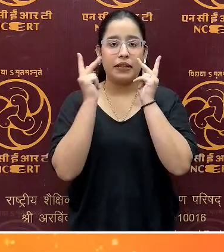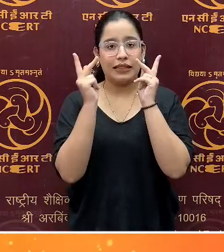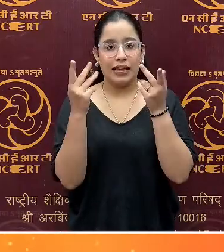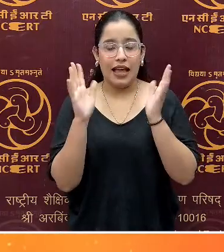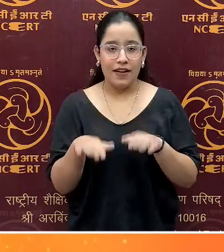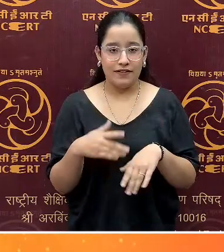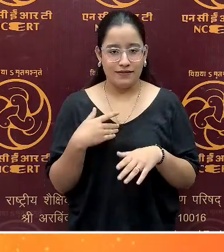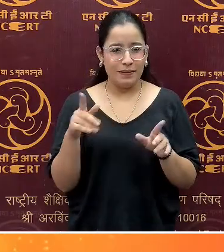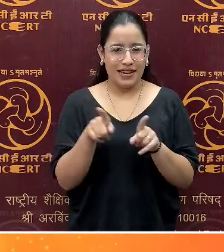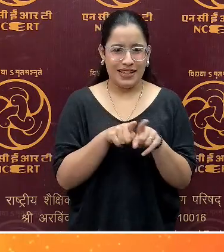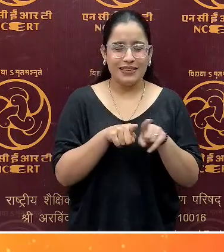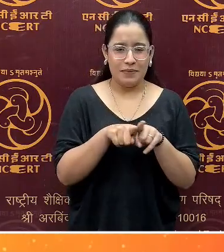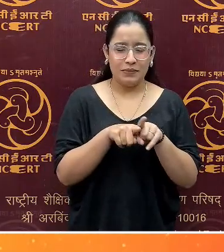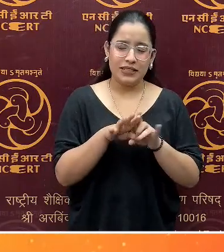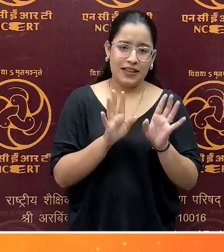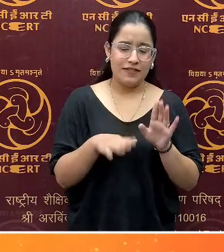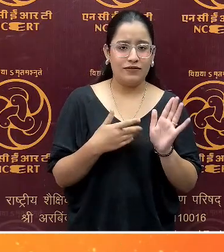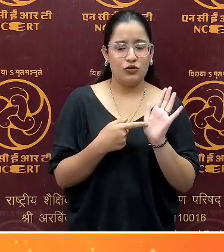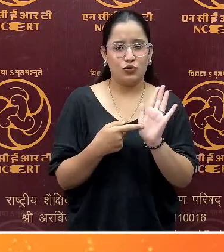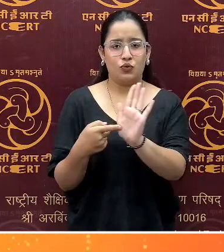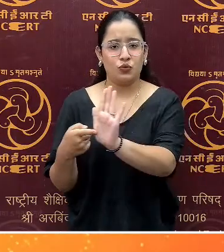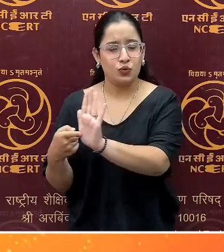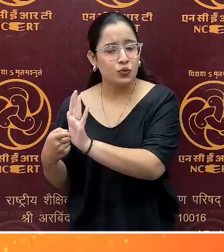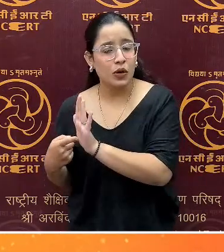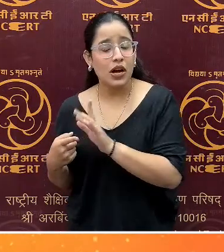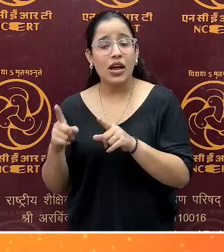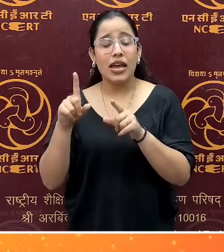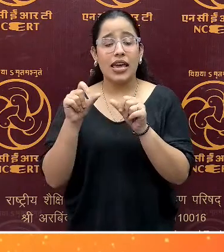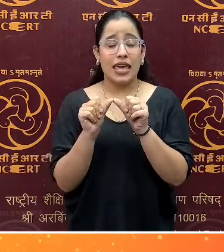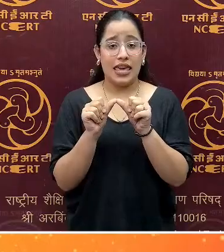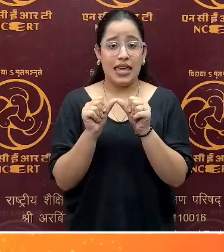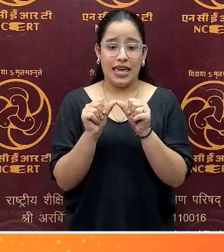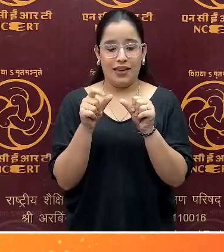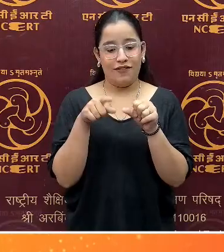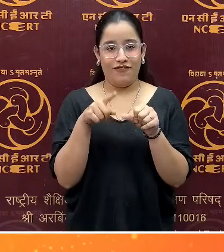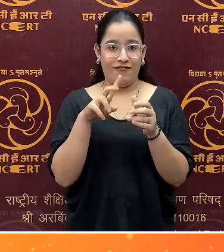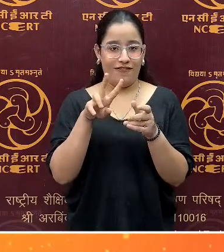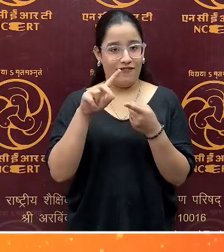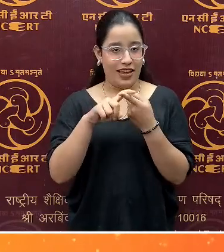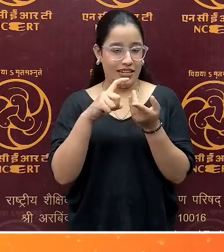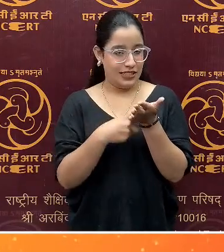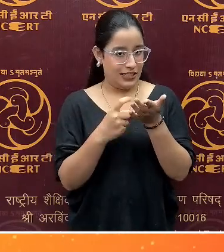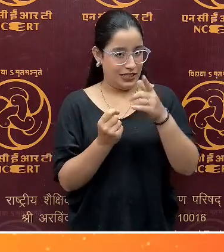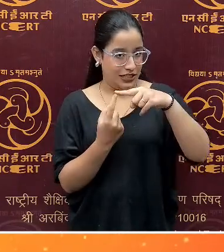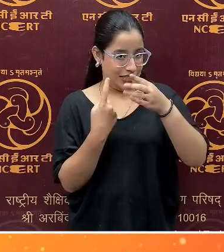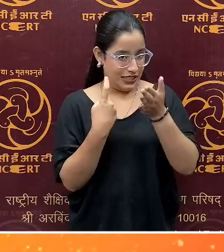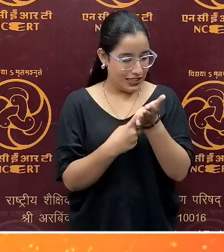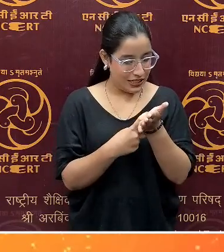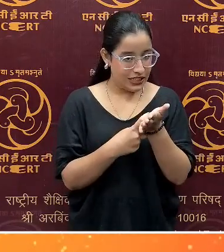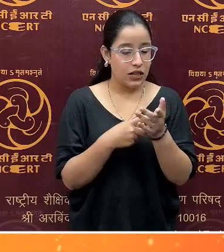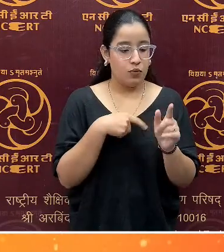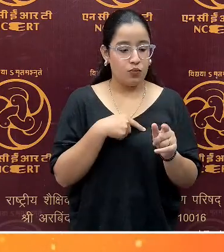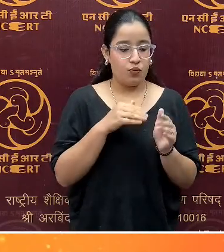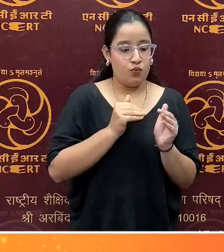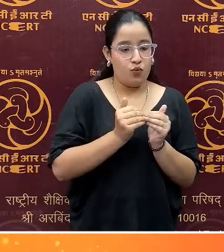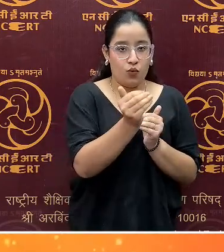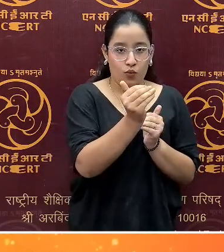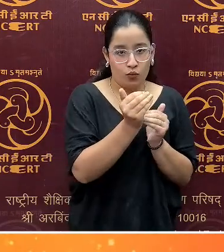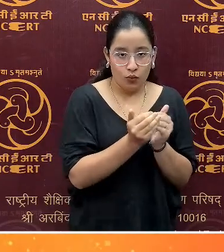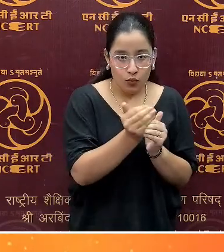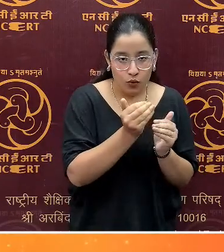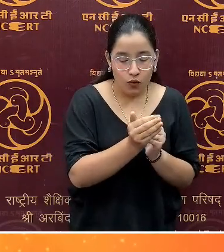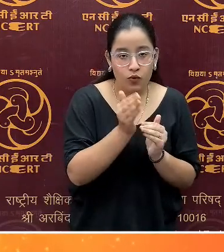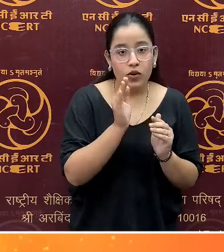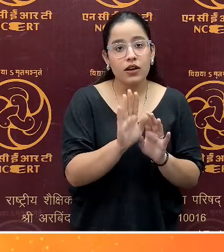previous examples I have shown that A is one vector, that is A is moving in this direction. What